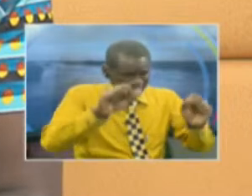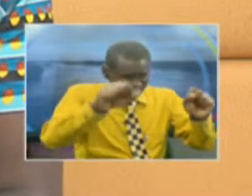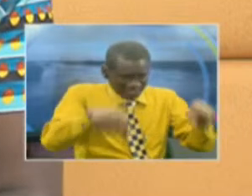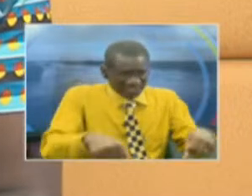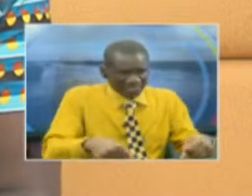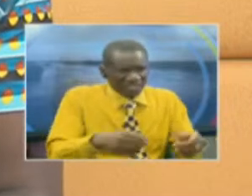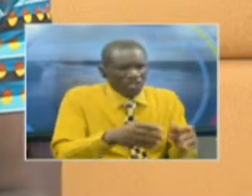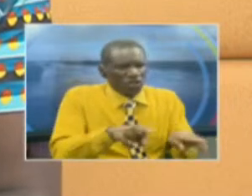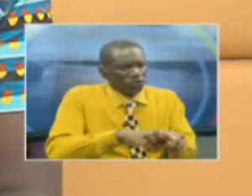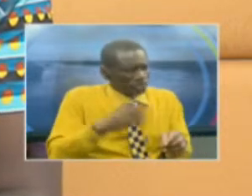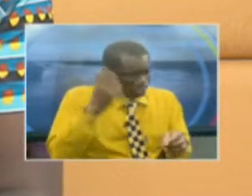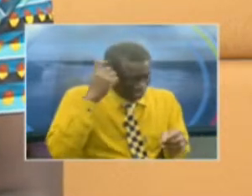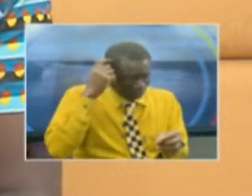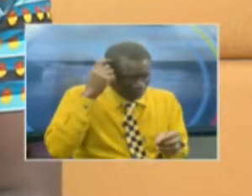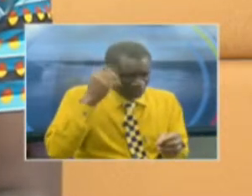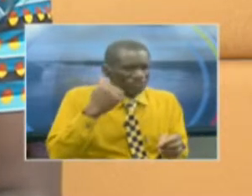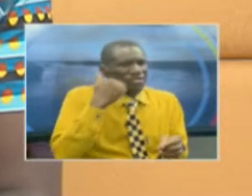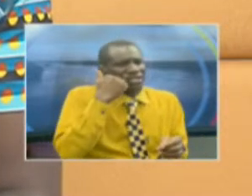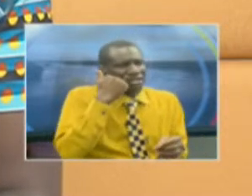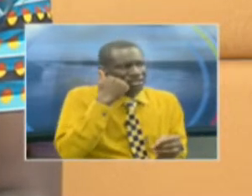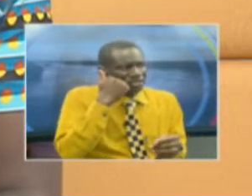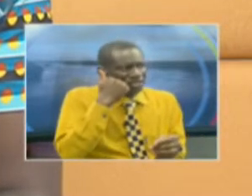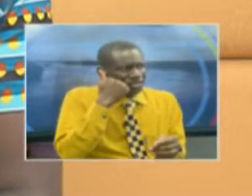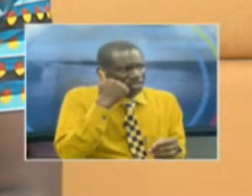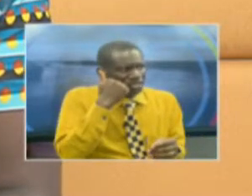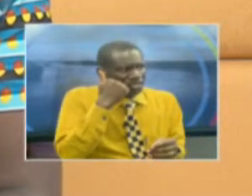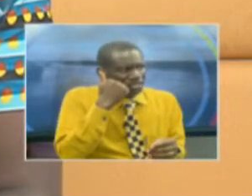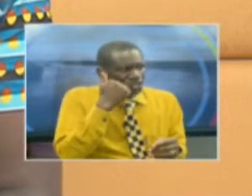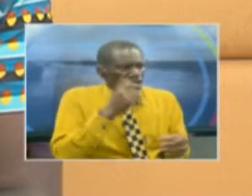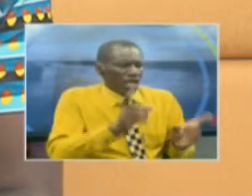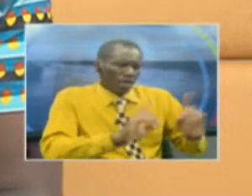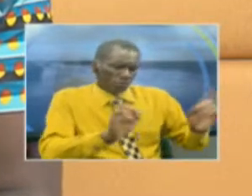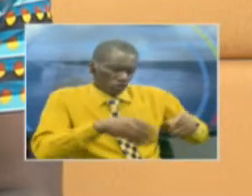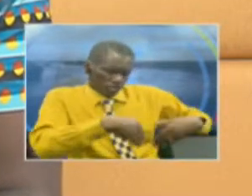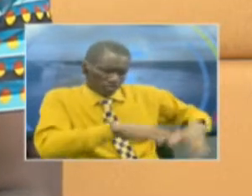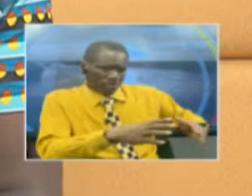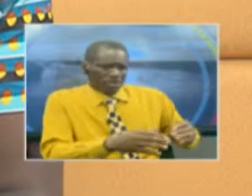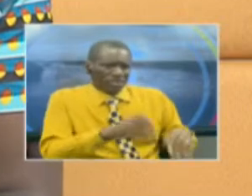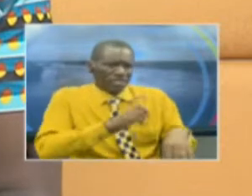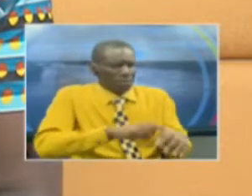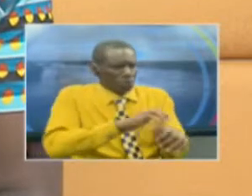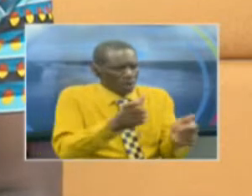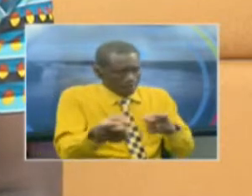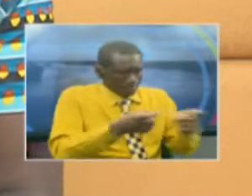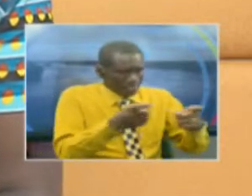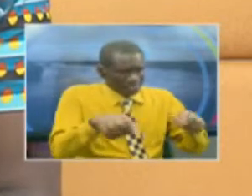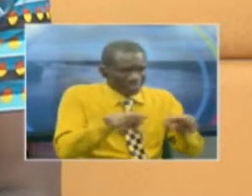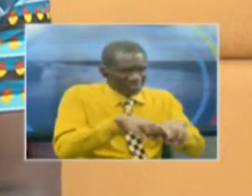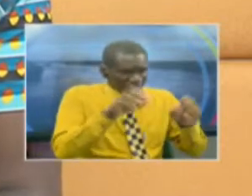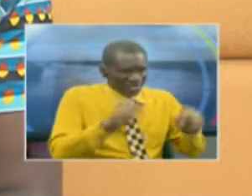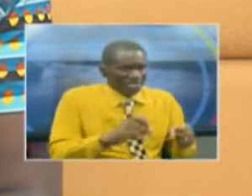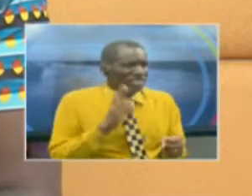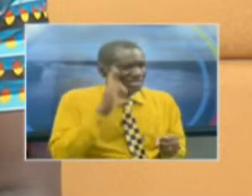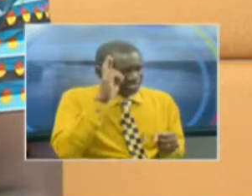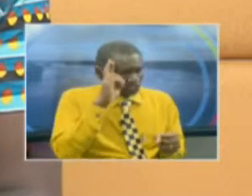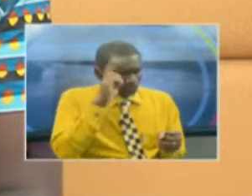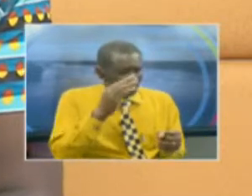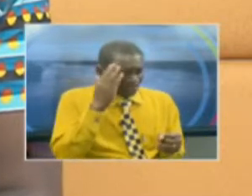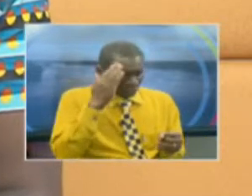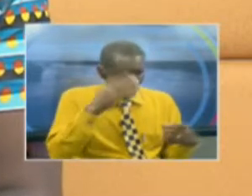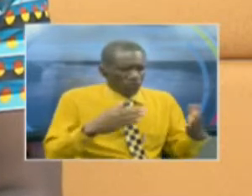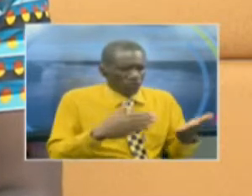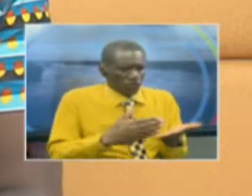in mental illnesses, so that I am not told I'm stigmatizing. I know when it's well managed, they still can reason and think through